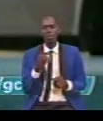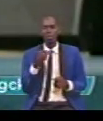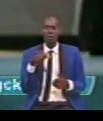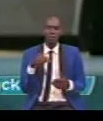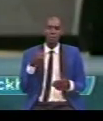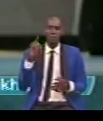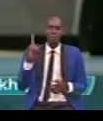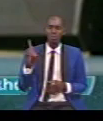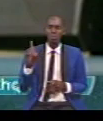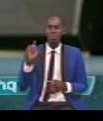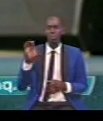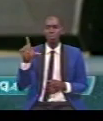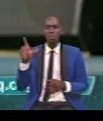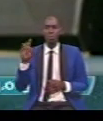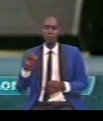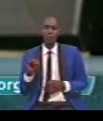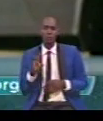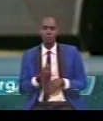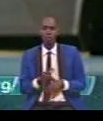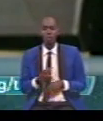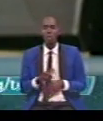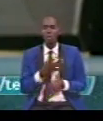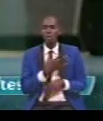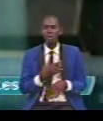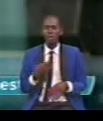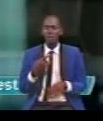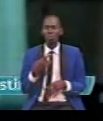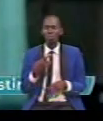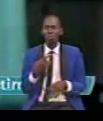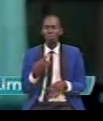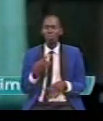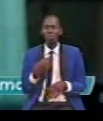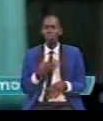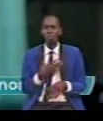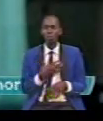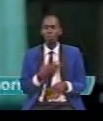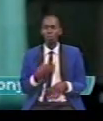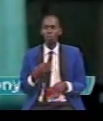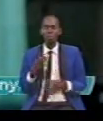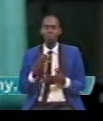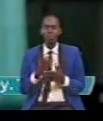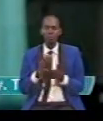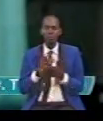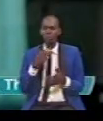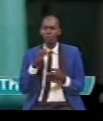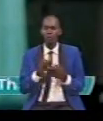then I was allocated, and then they told me to say, no, we're having a crusade